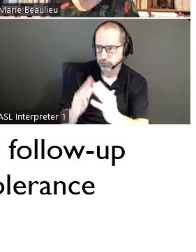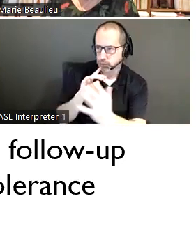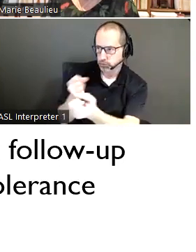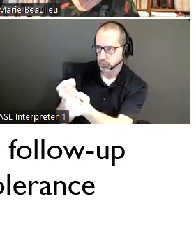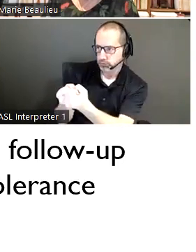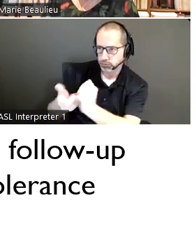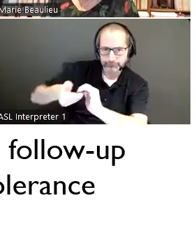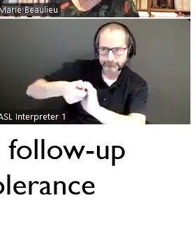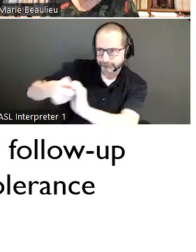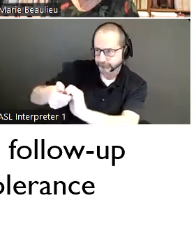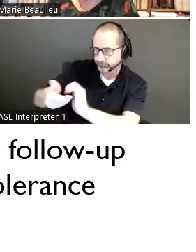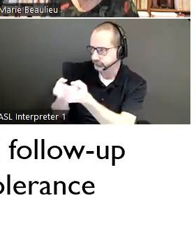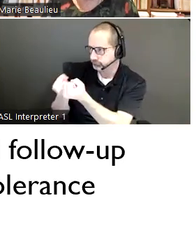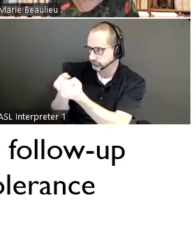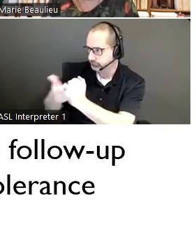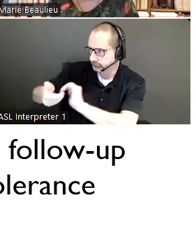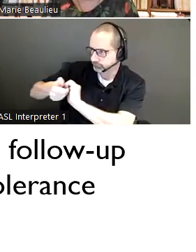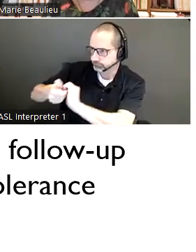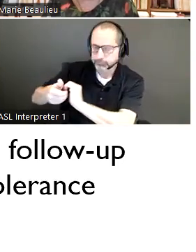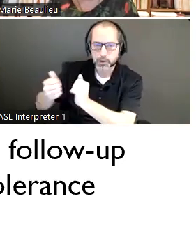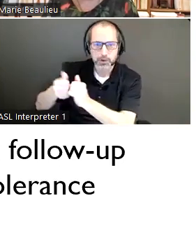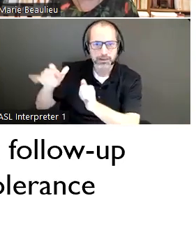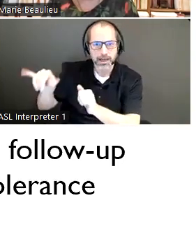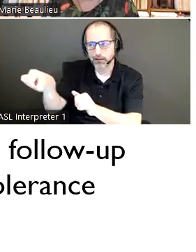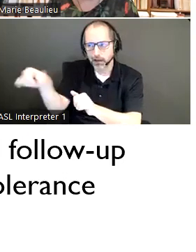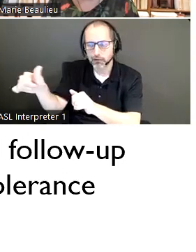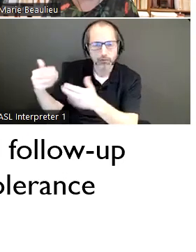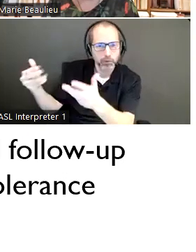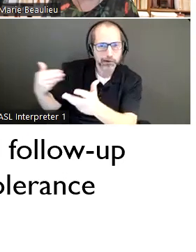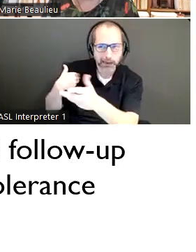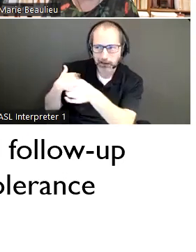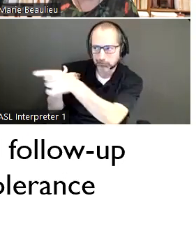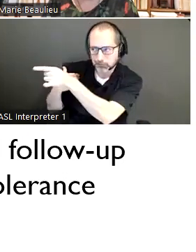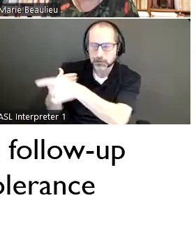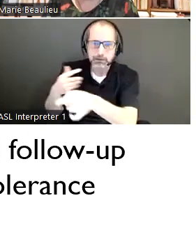in synergy with what is already existed.